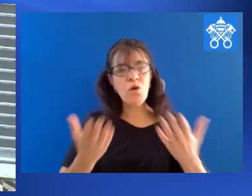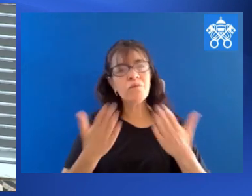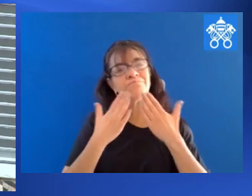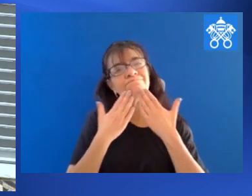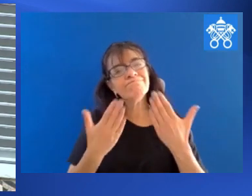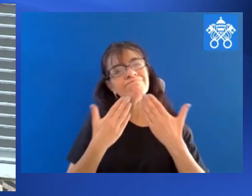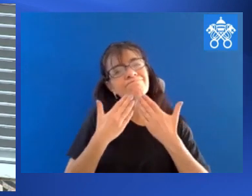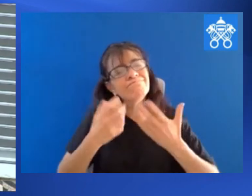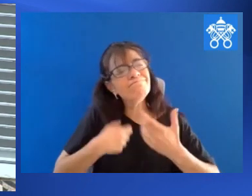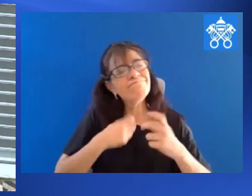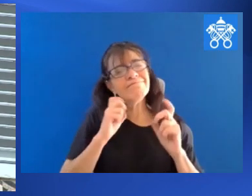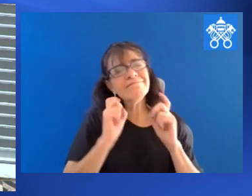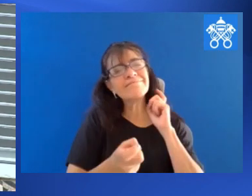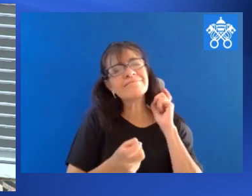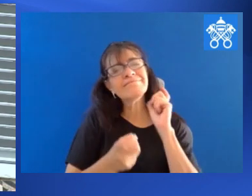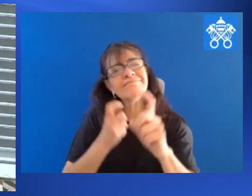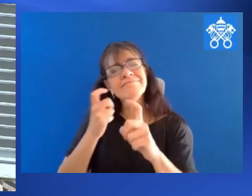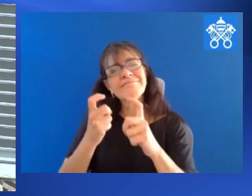more generously,